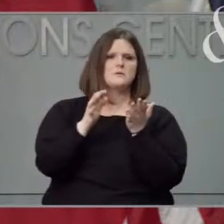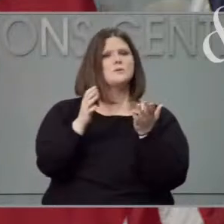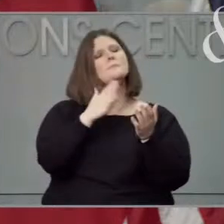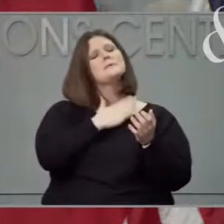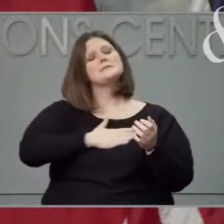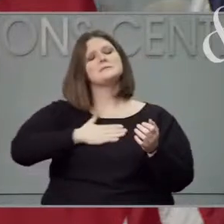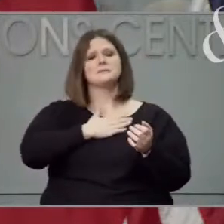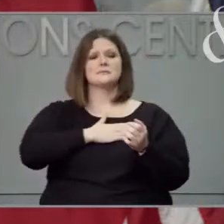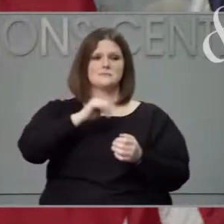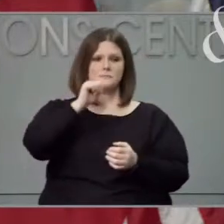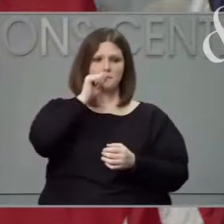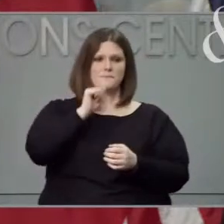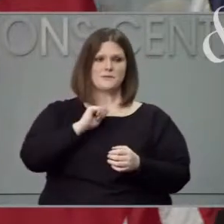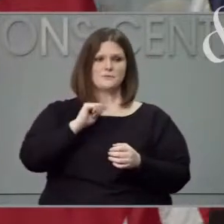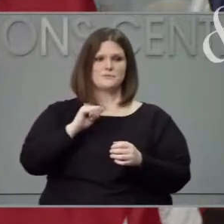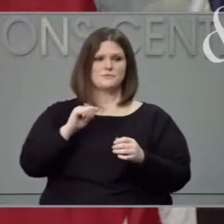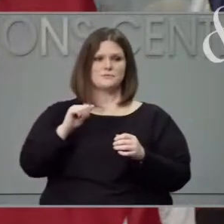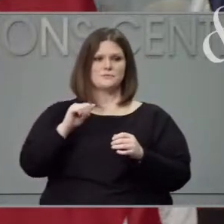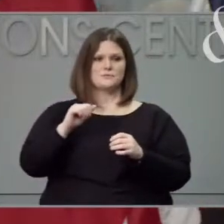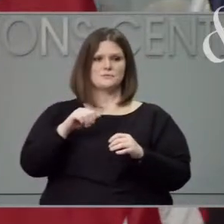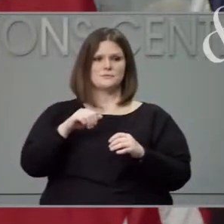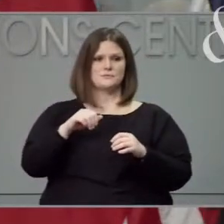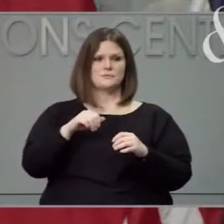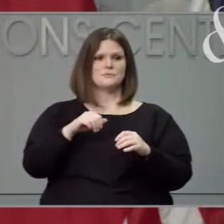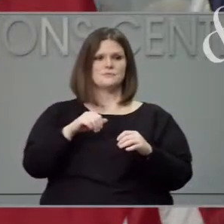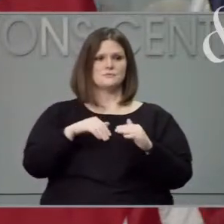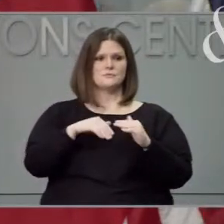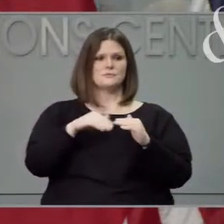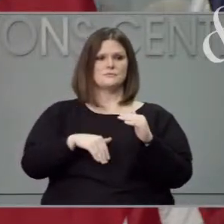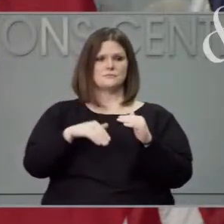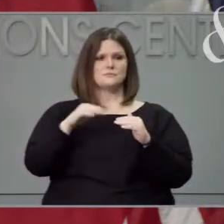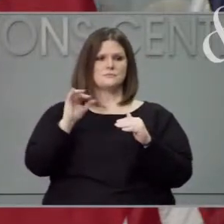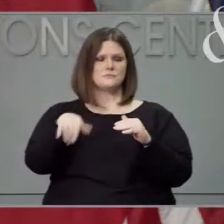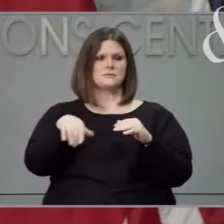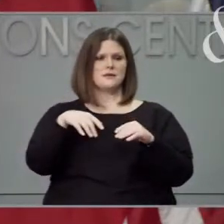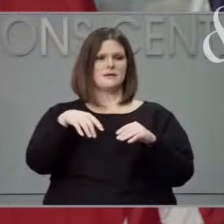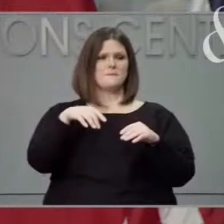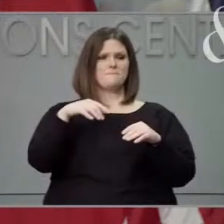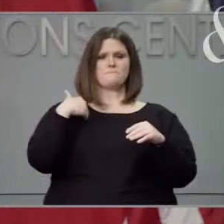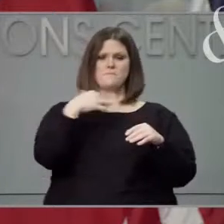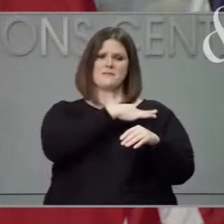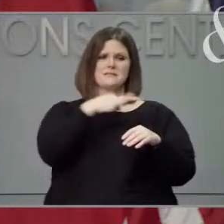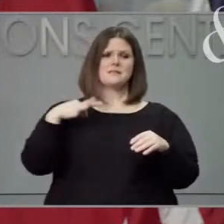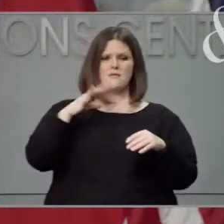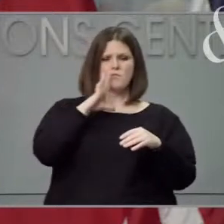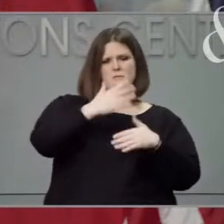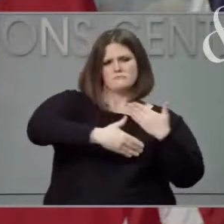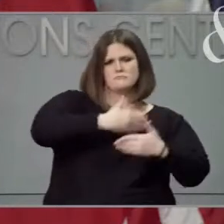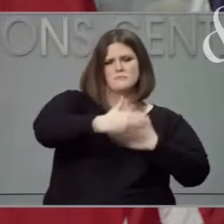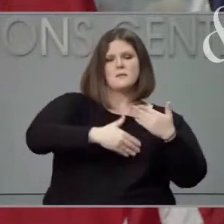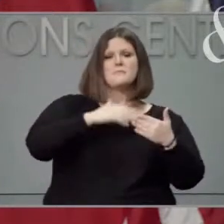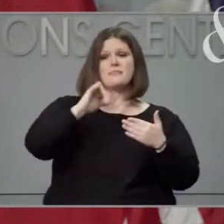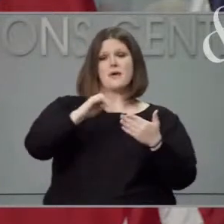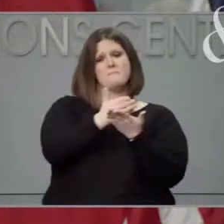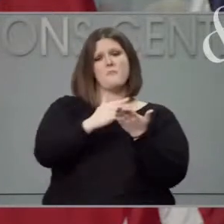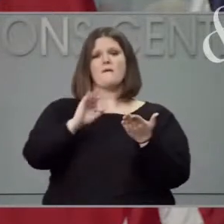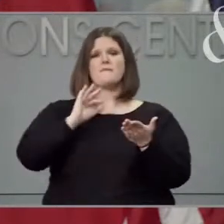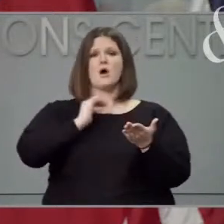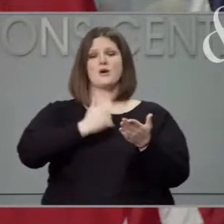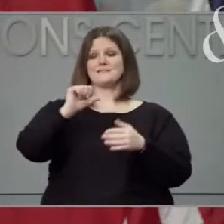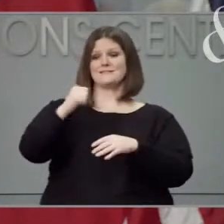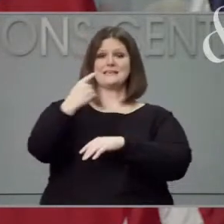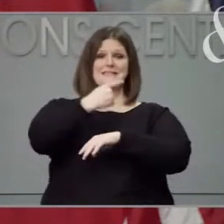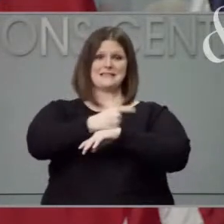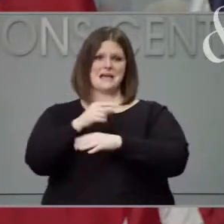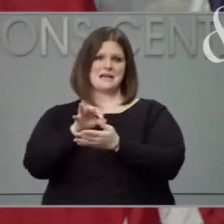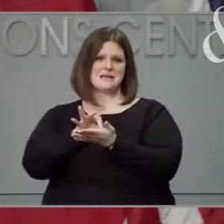that data as quickly as we possibly can. Hopefully, it'll be just a matter of days, but we do complete that as part of our 10-day county